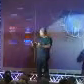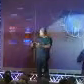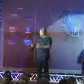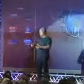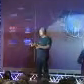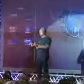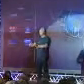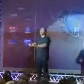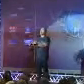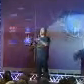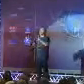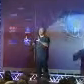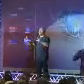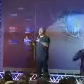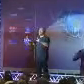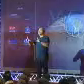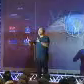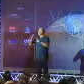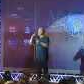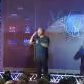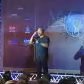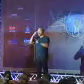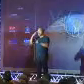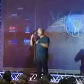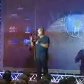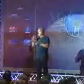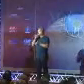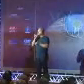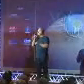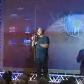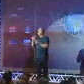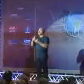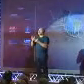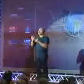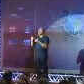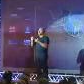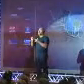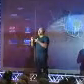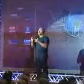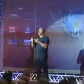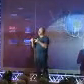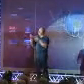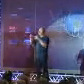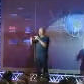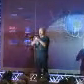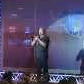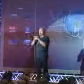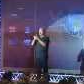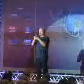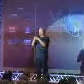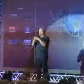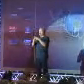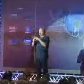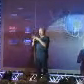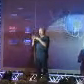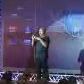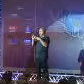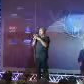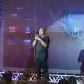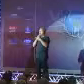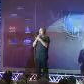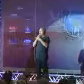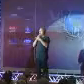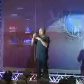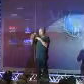Problems of data mining, problems of resource prospecting, which is very important to